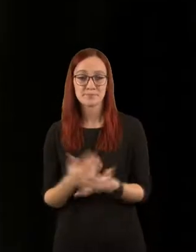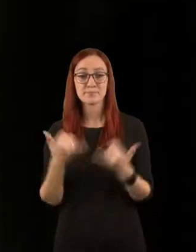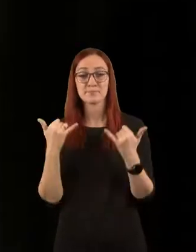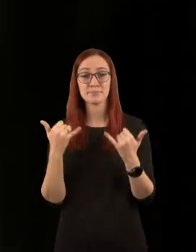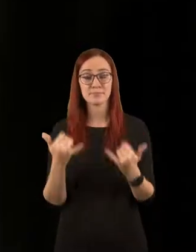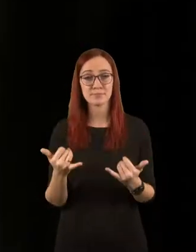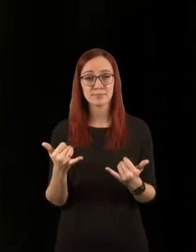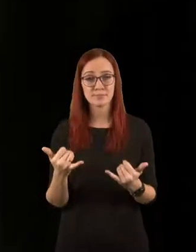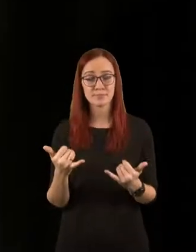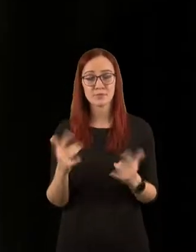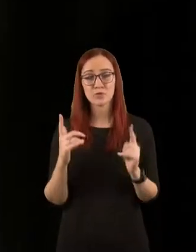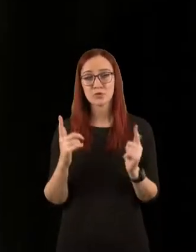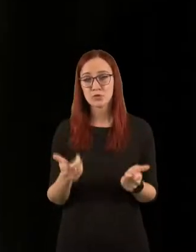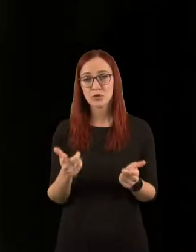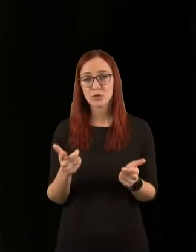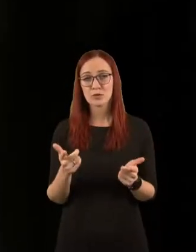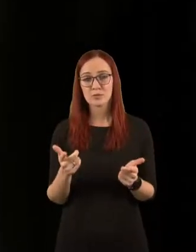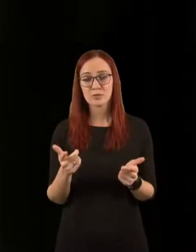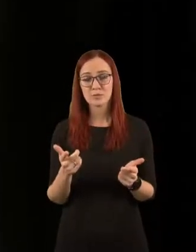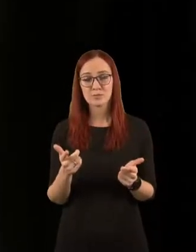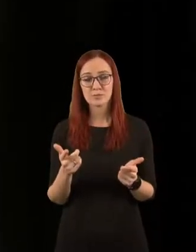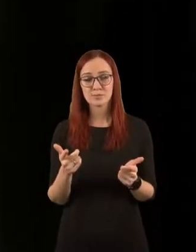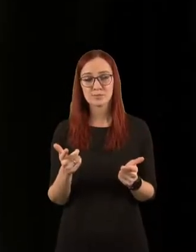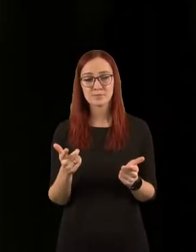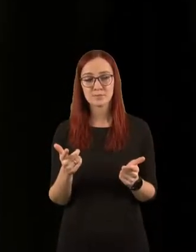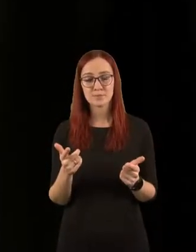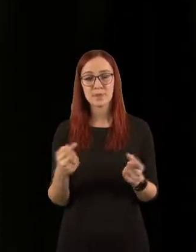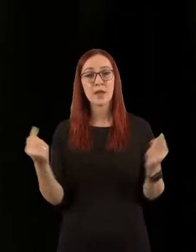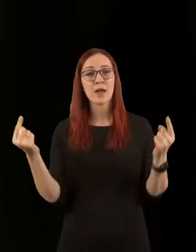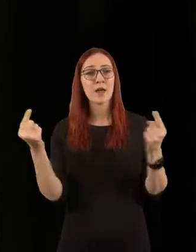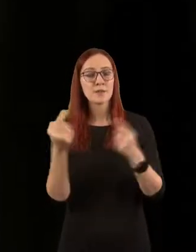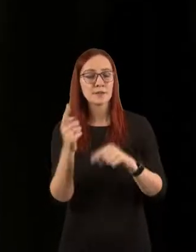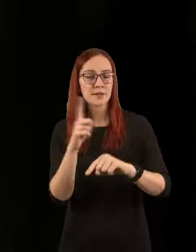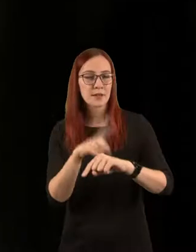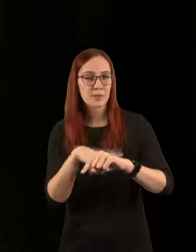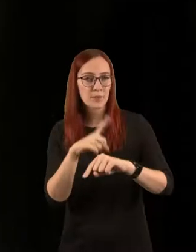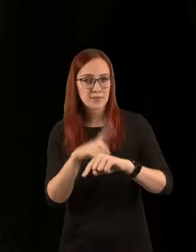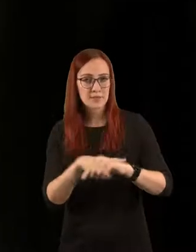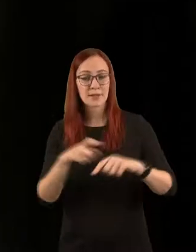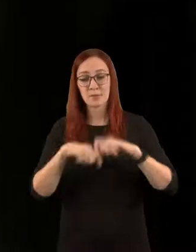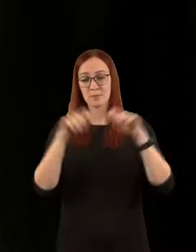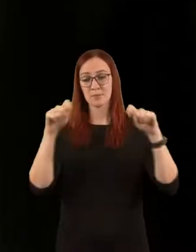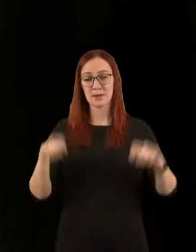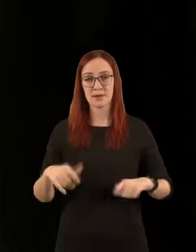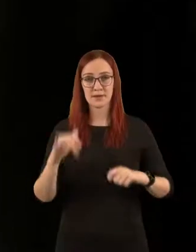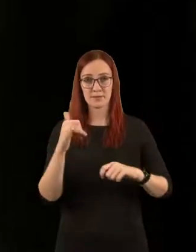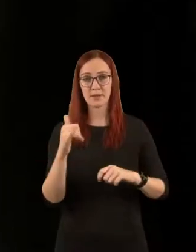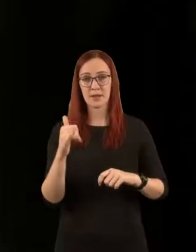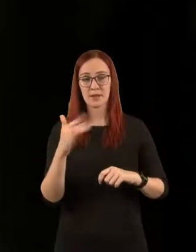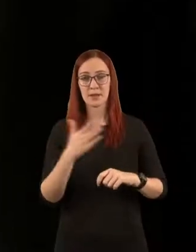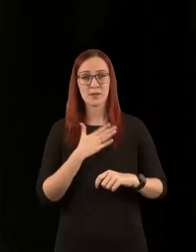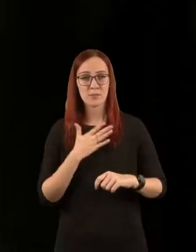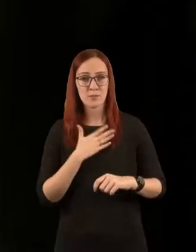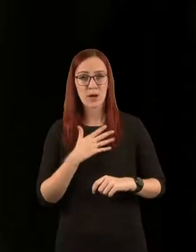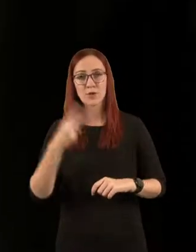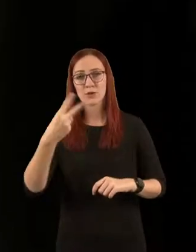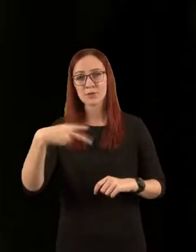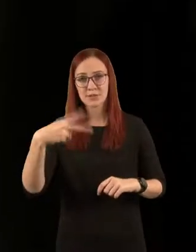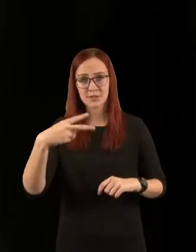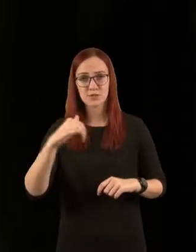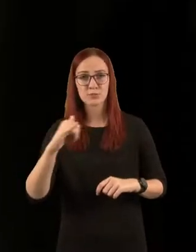first review of environmental performance for Lithuania, and it is the right time to do